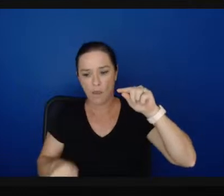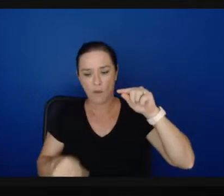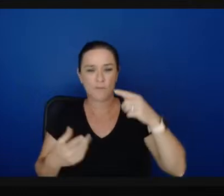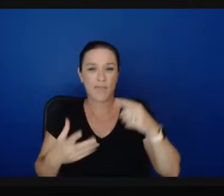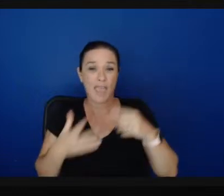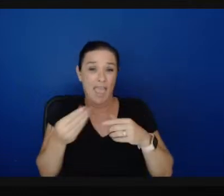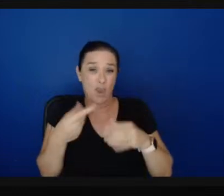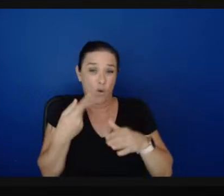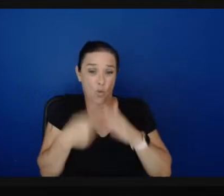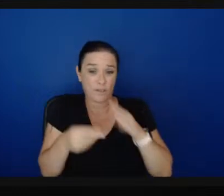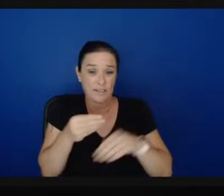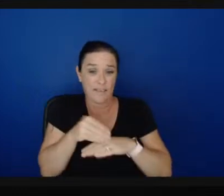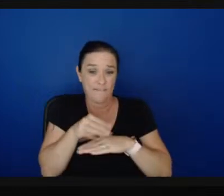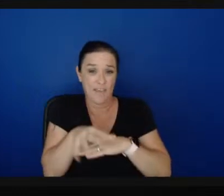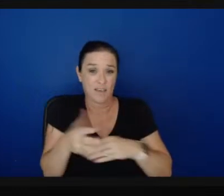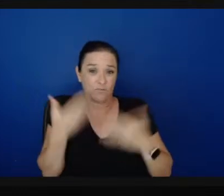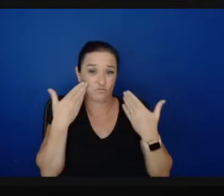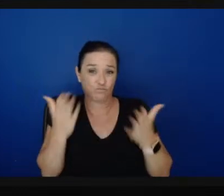So it could be coincidence.